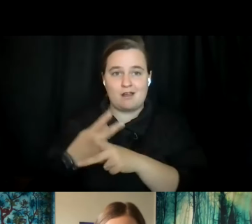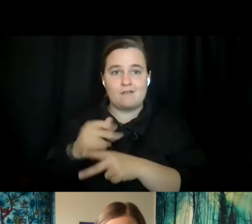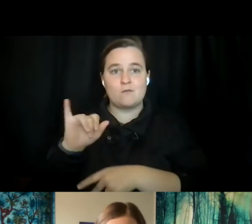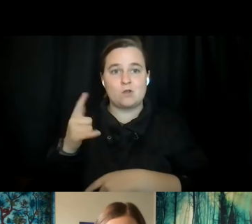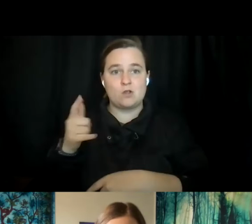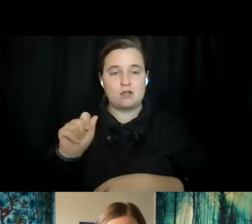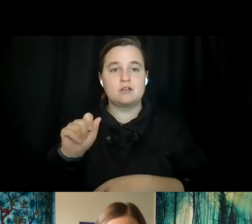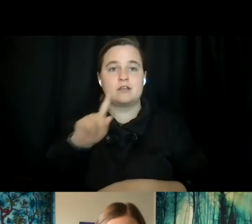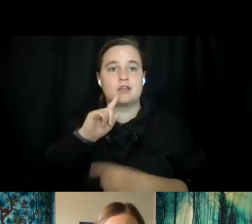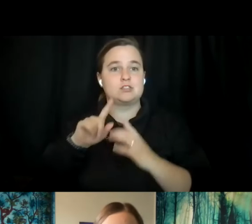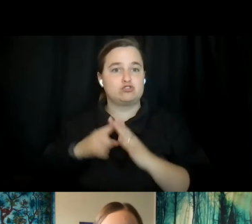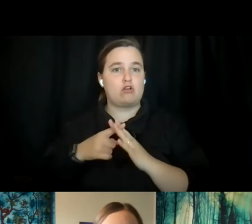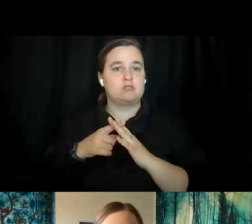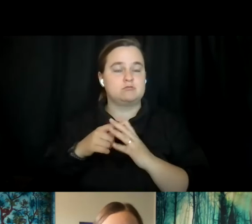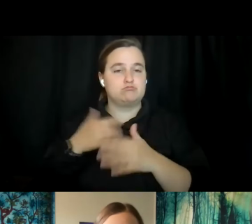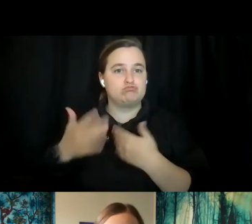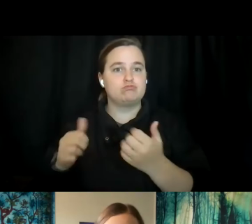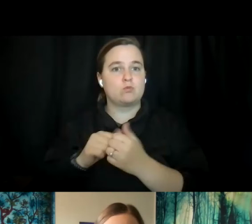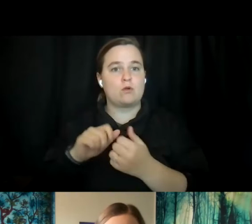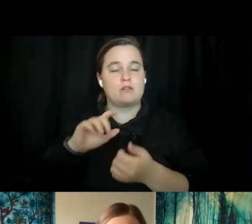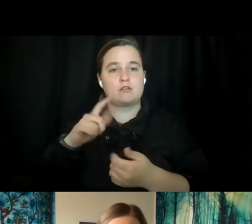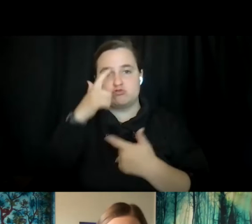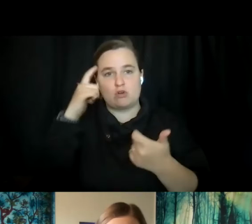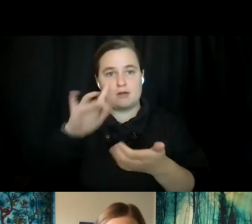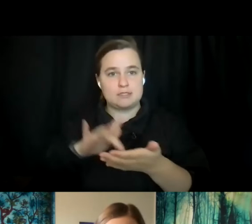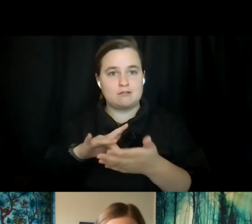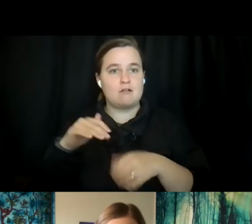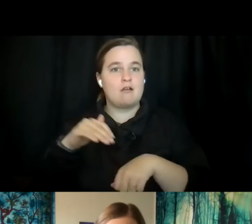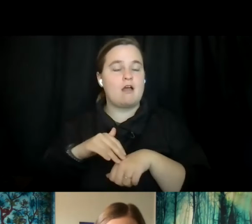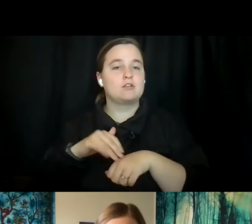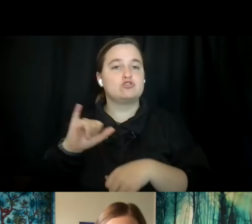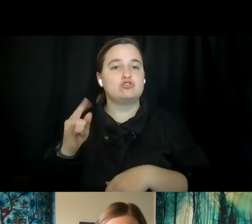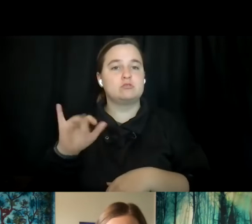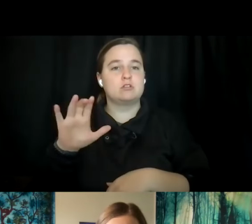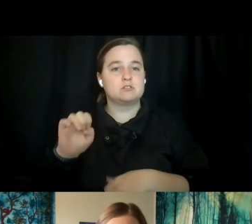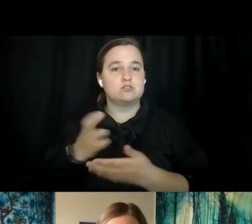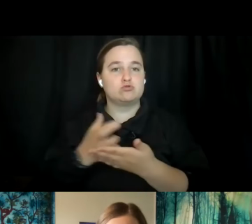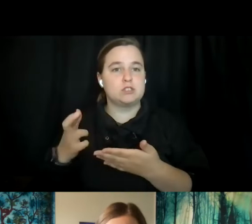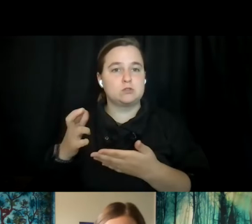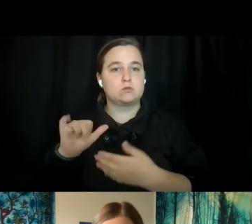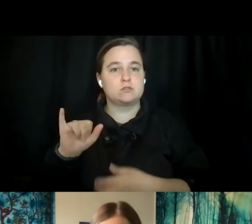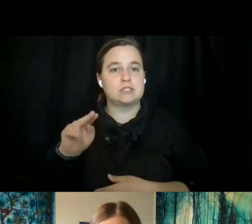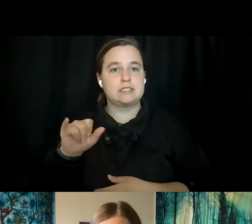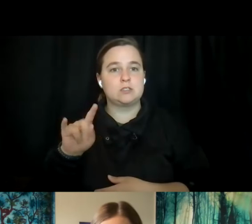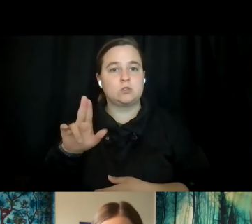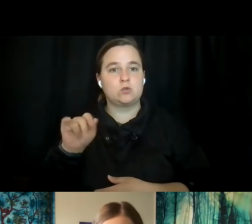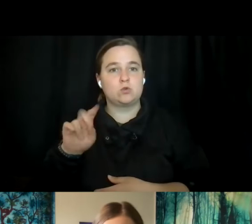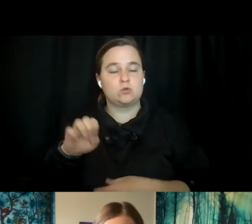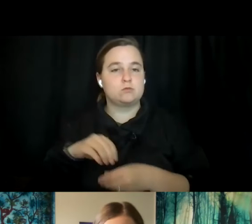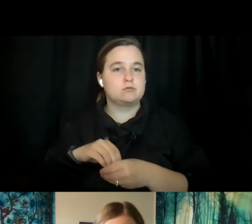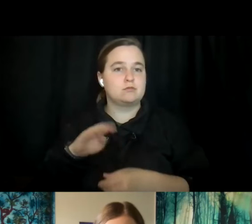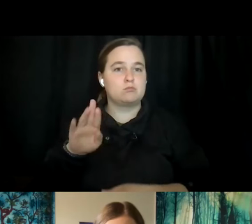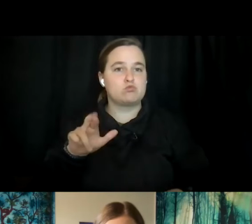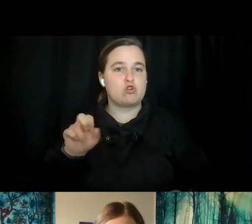the Trauma Center at Justice Resource Institute in Brookline, Massachusetts, which